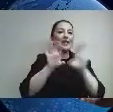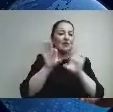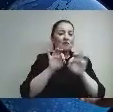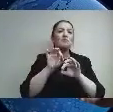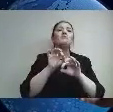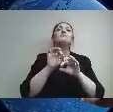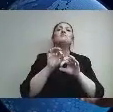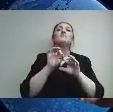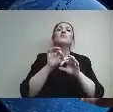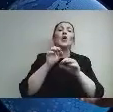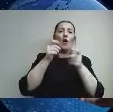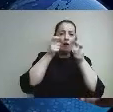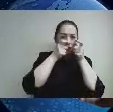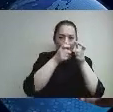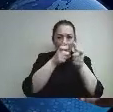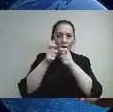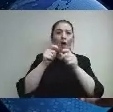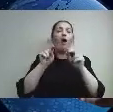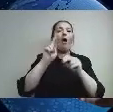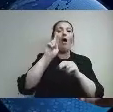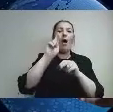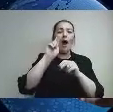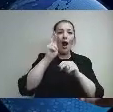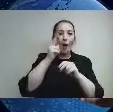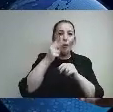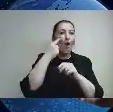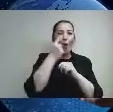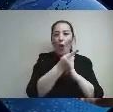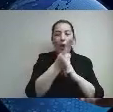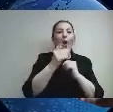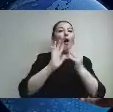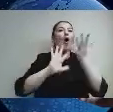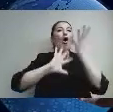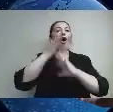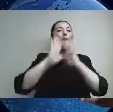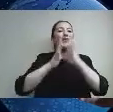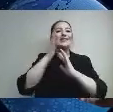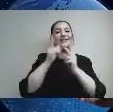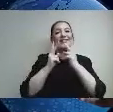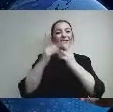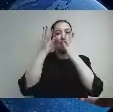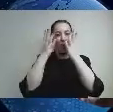we have partners like the General Directorate of Forestry and Artvin